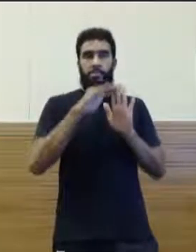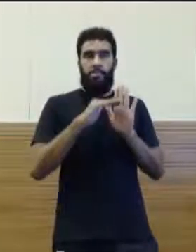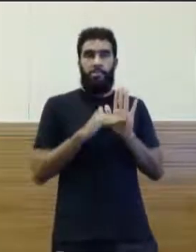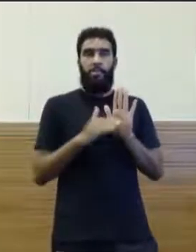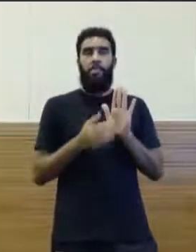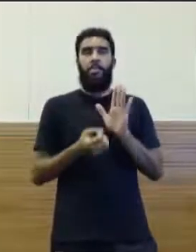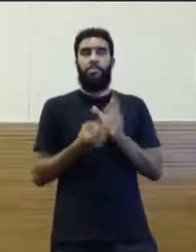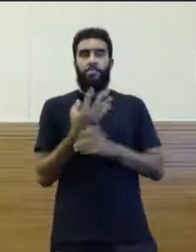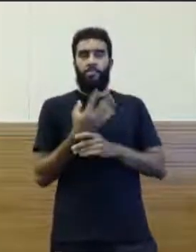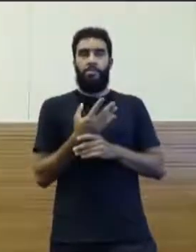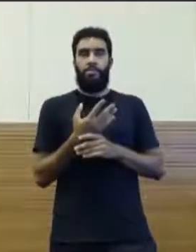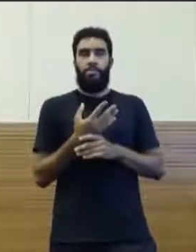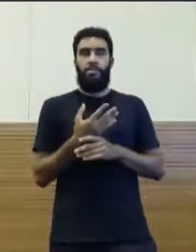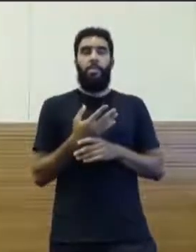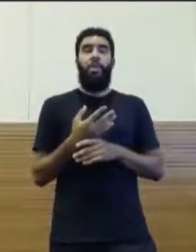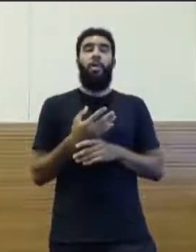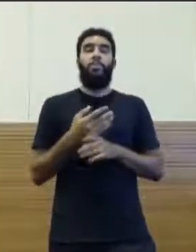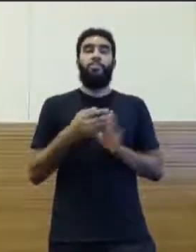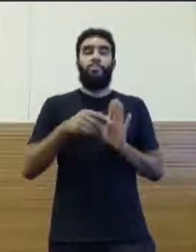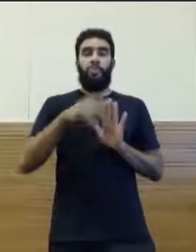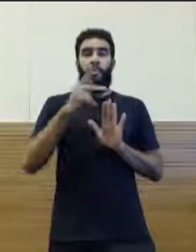We developed with a national